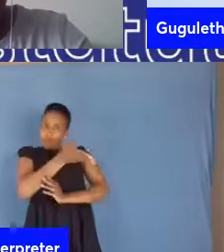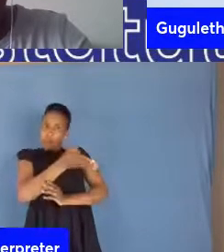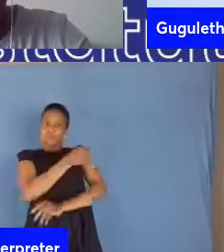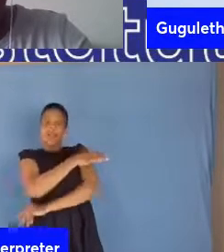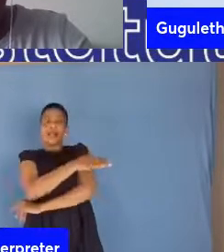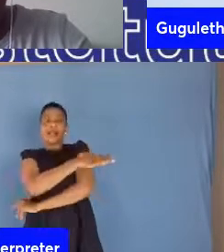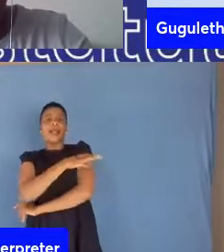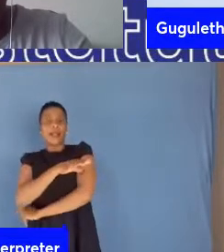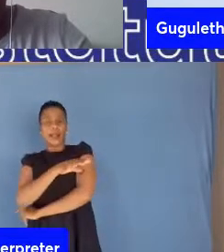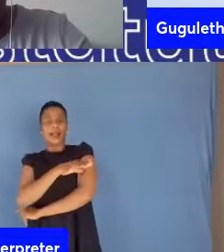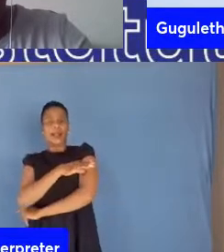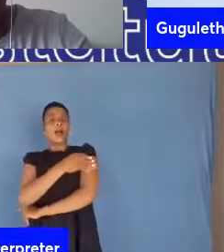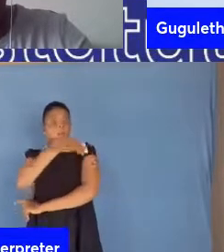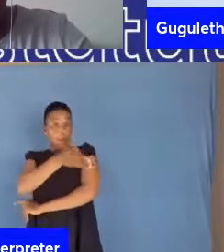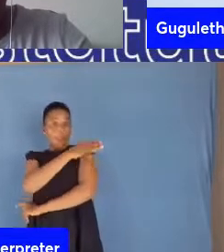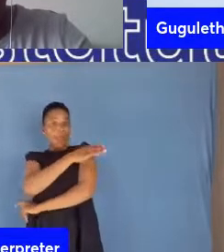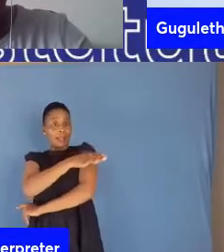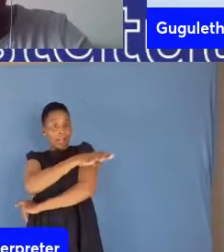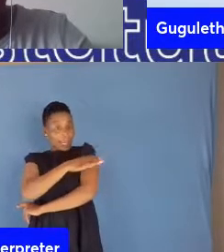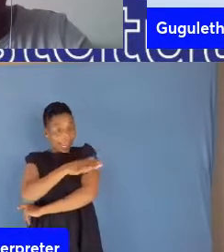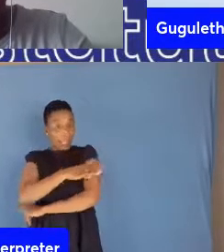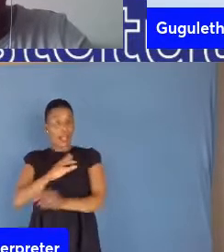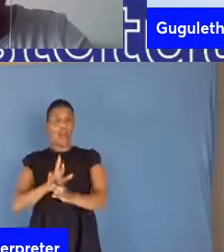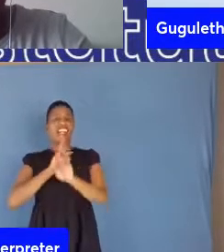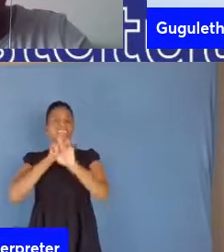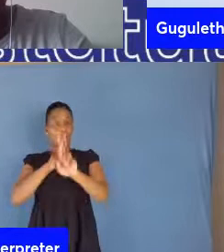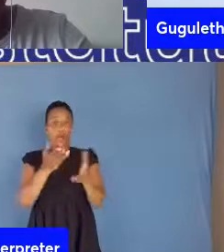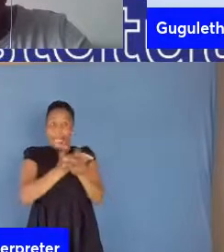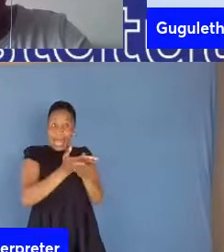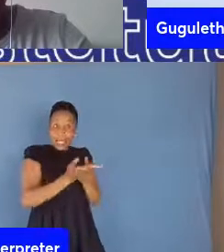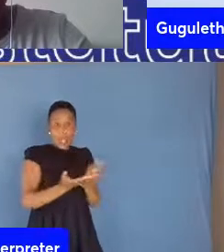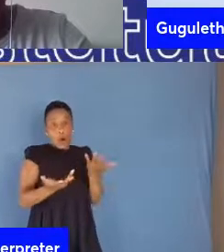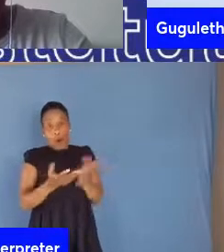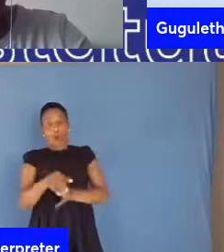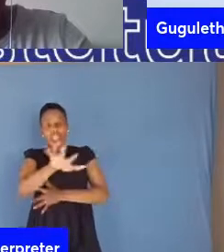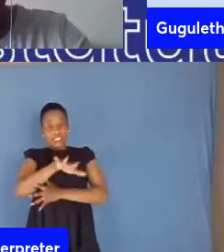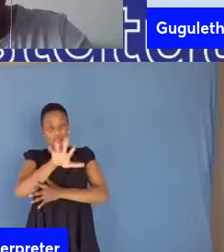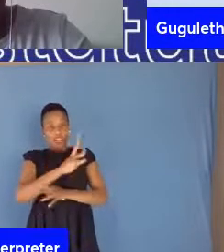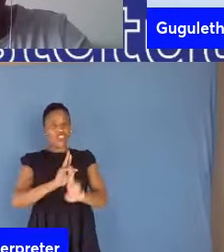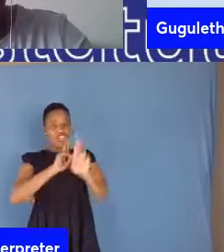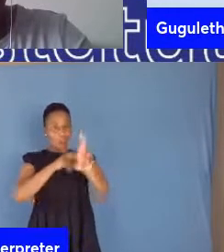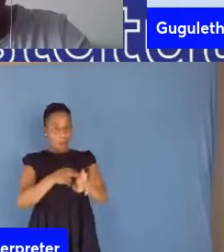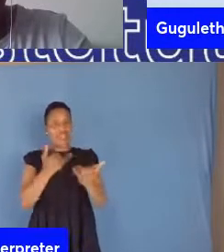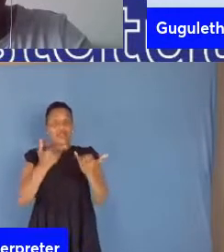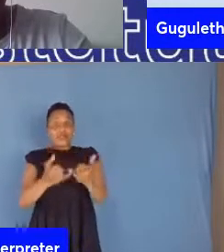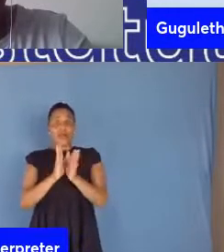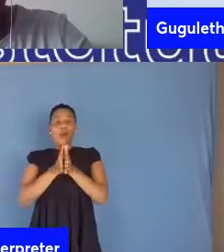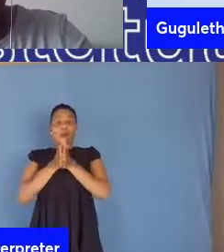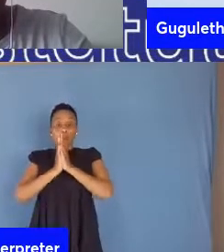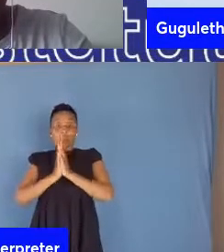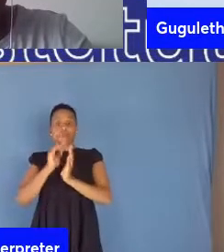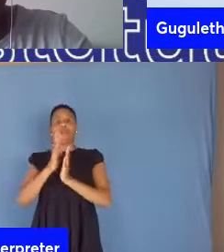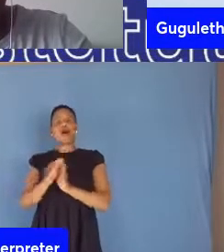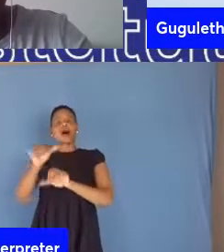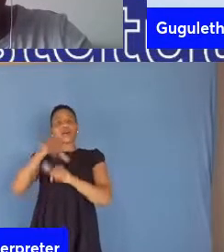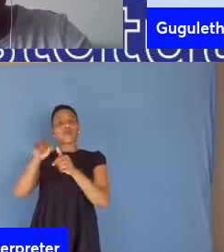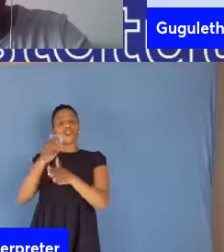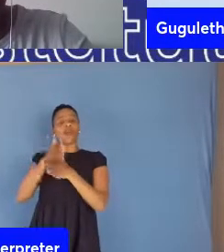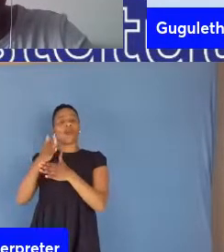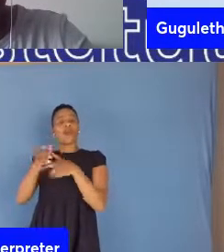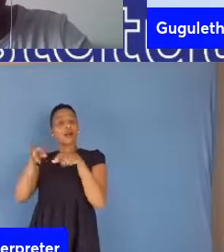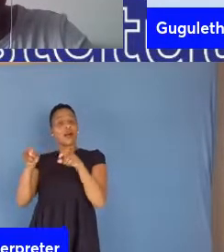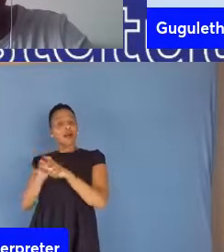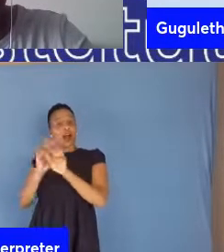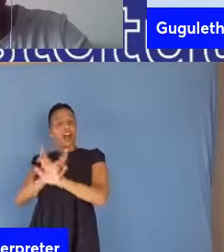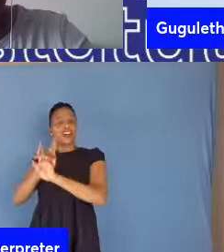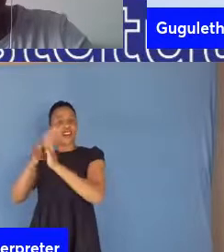then you can report the case or you can report the situation and ask to be referred to a social worker. I mean, there are amazing organizations that I've